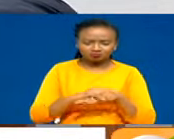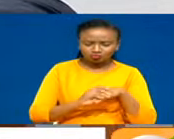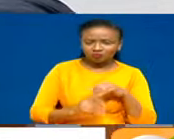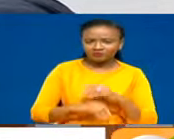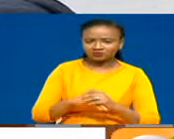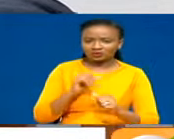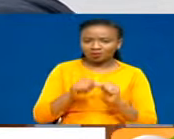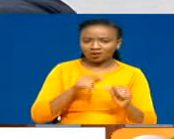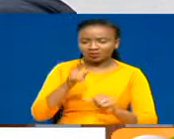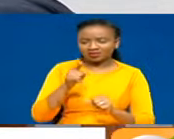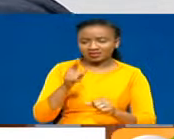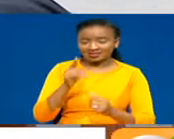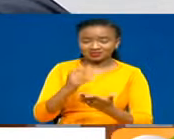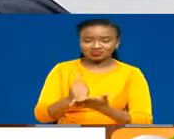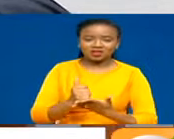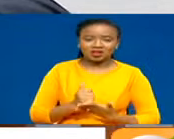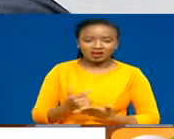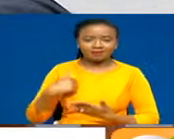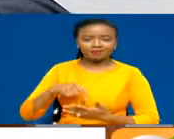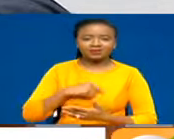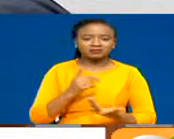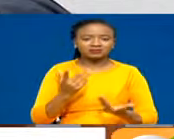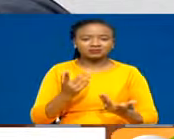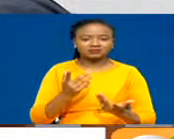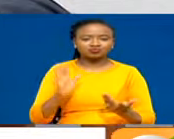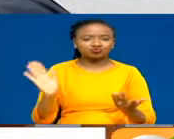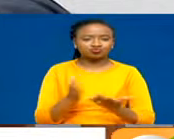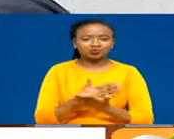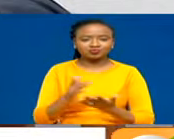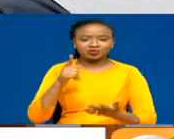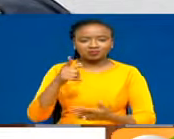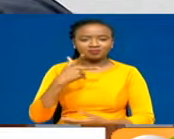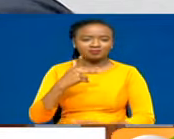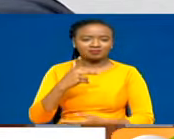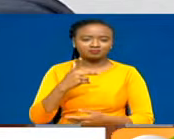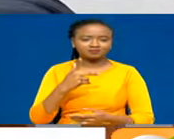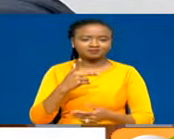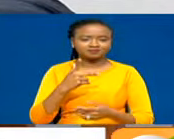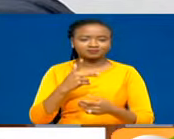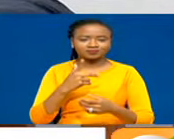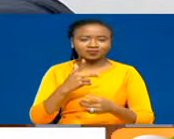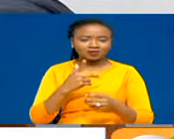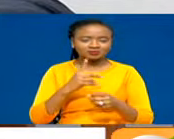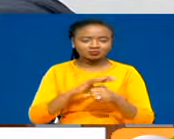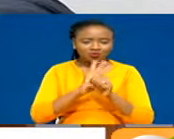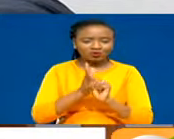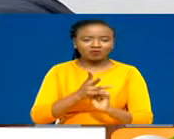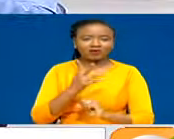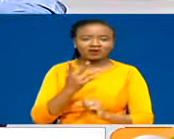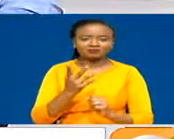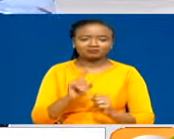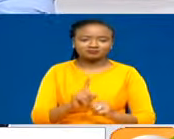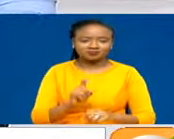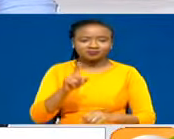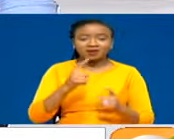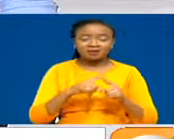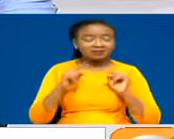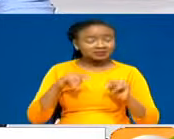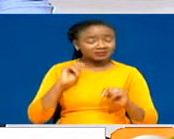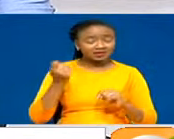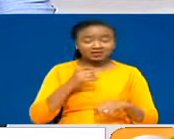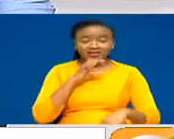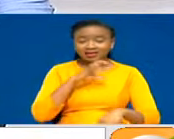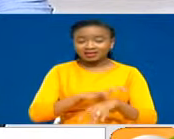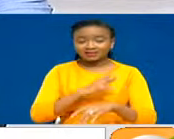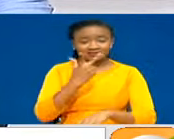you know, like in fighting this virus as we continue through these tough times. Yeah. That's taking a while here, by the way,